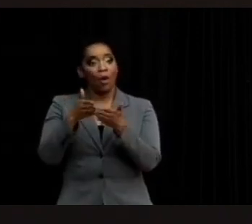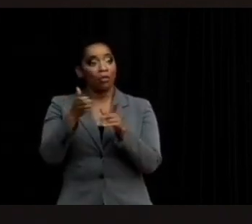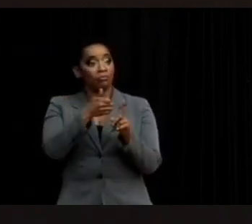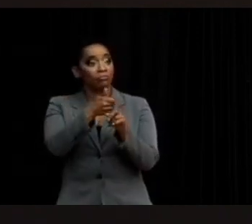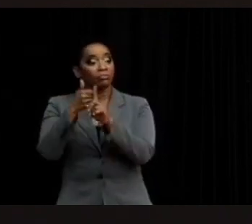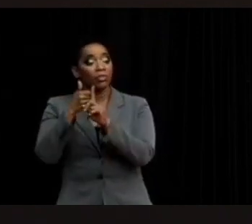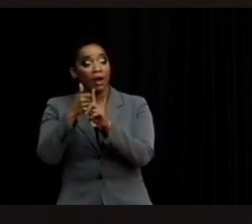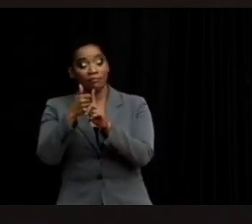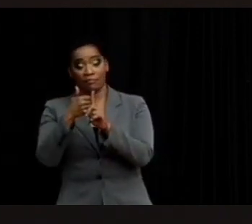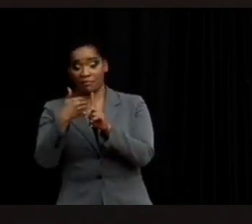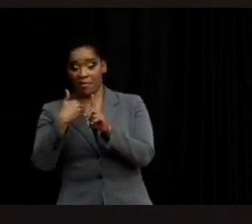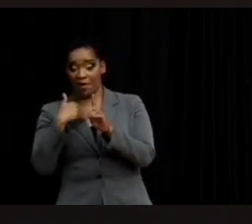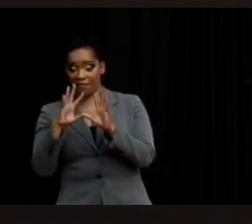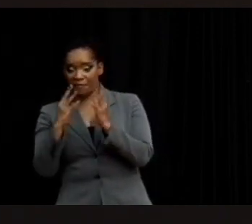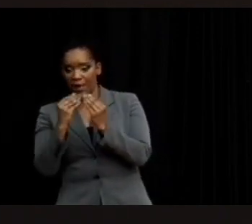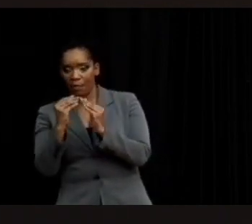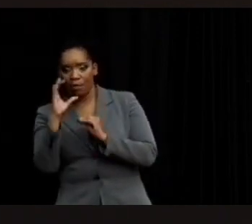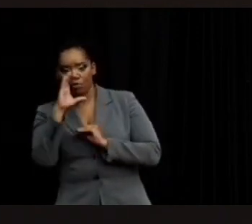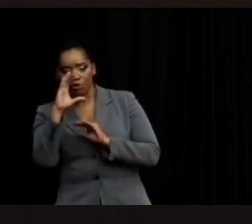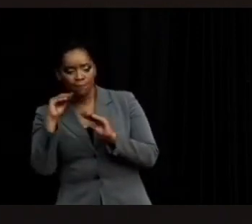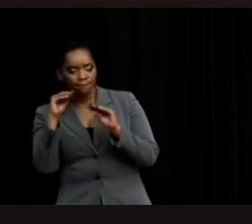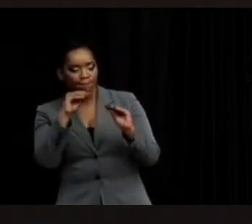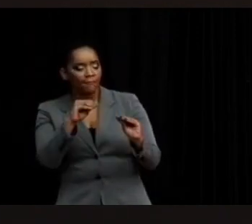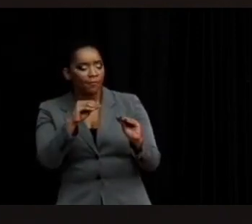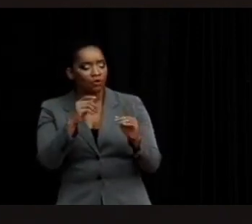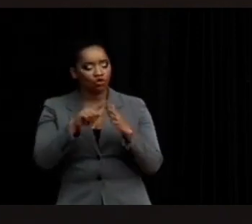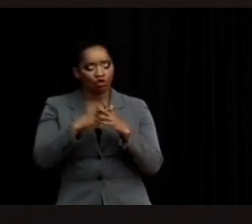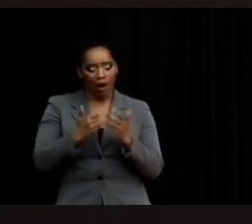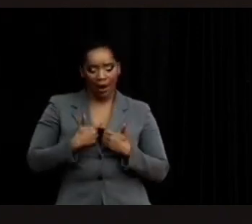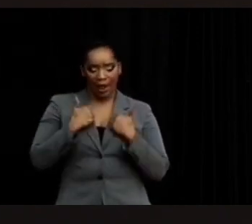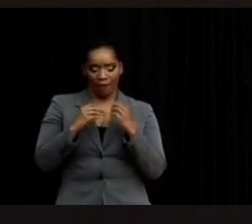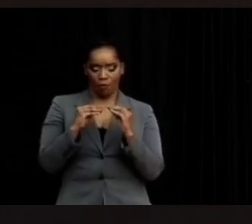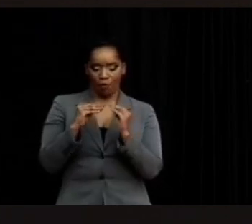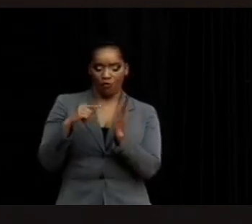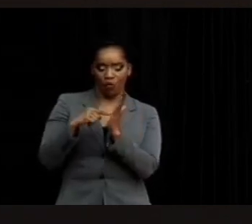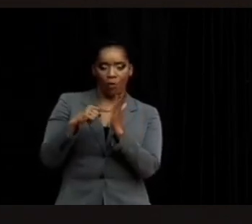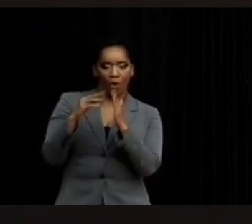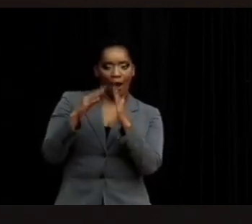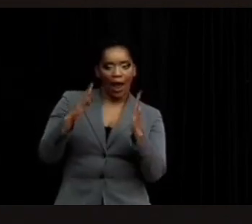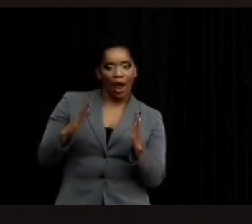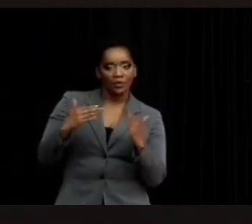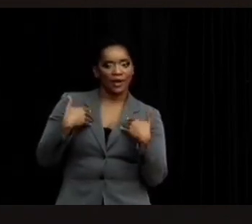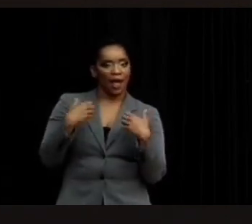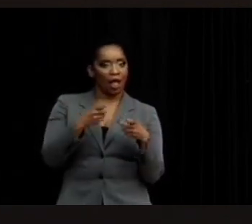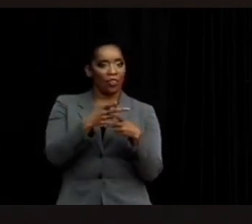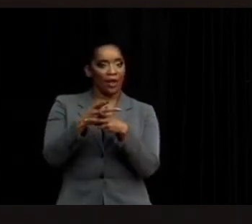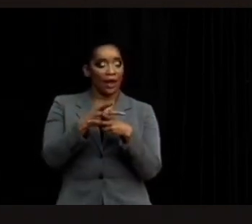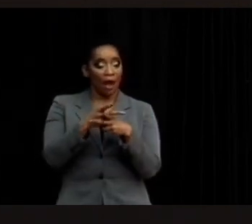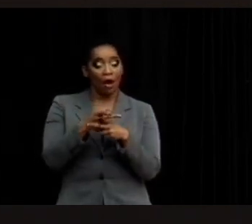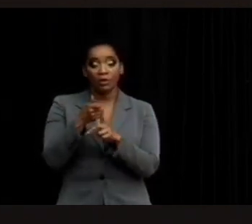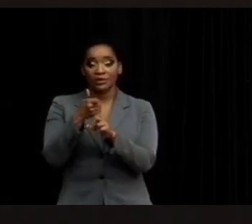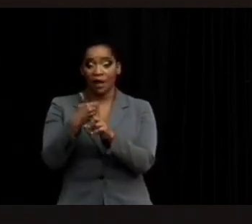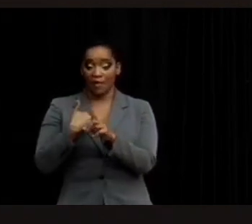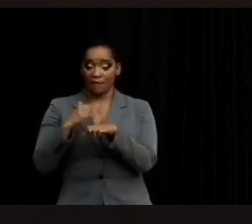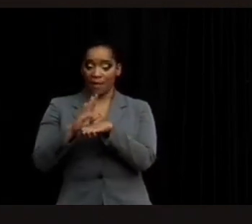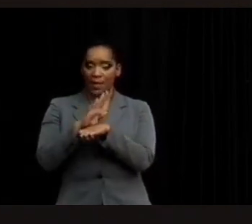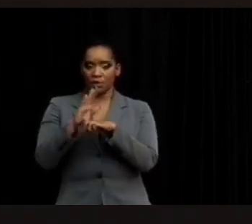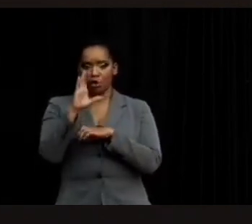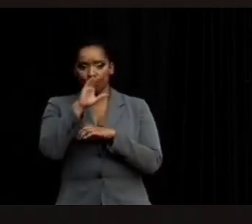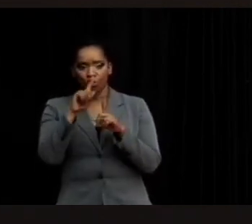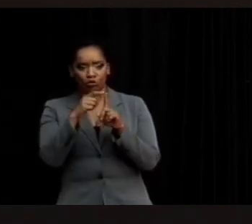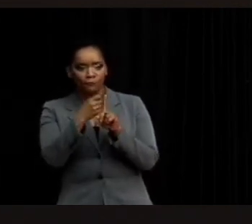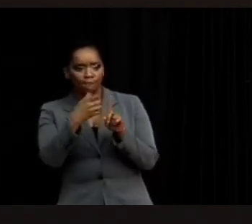family looking to start a life with more affordable health care and housing, a business looking to expand with a